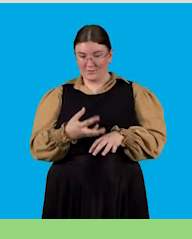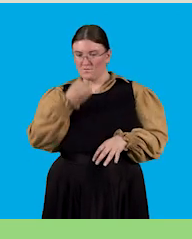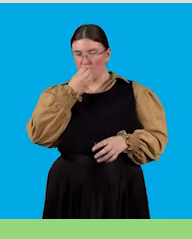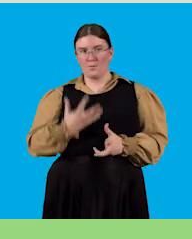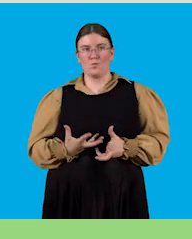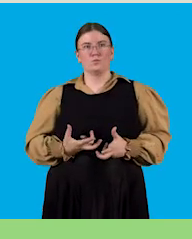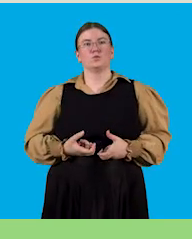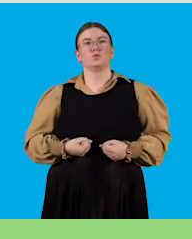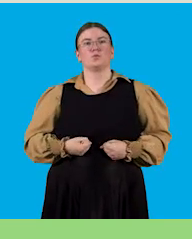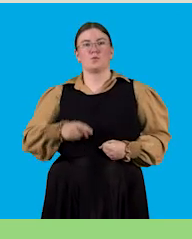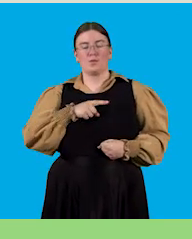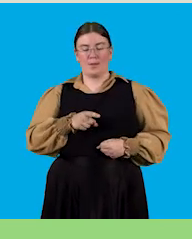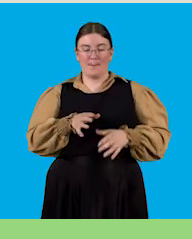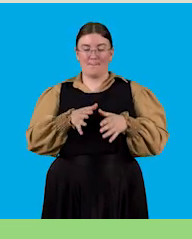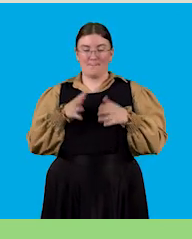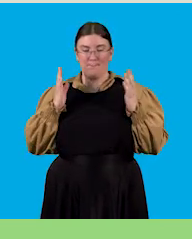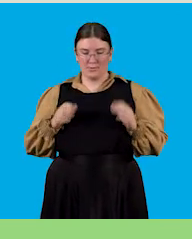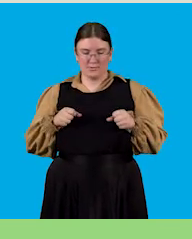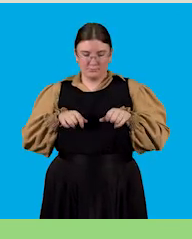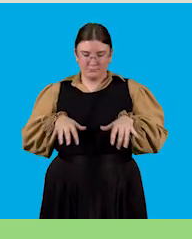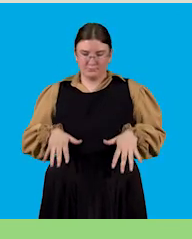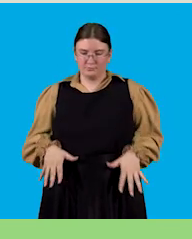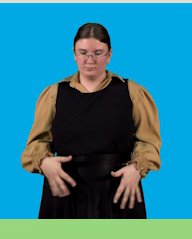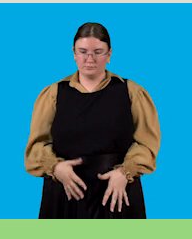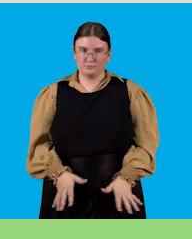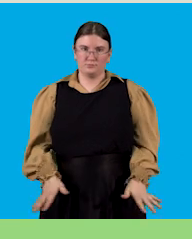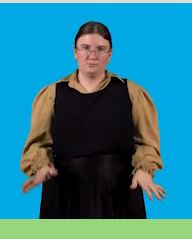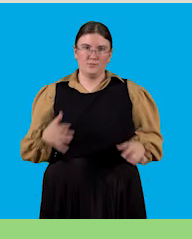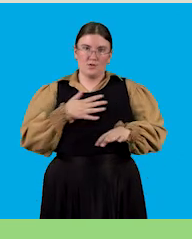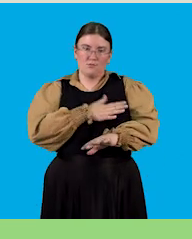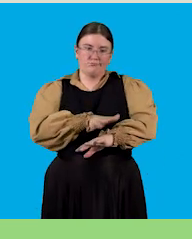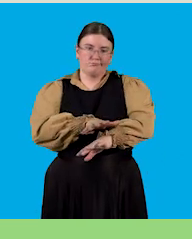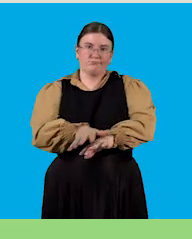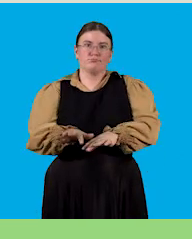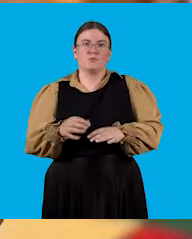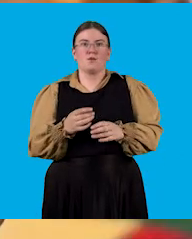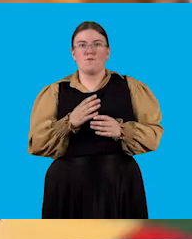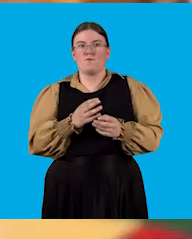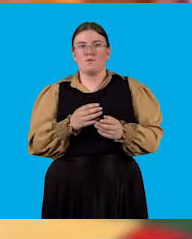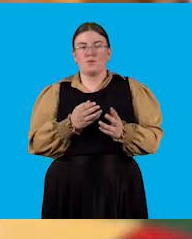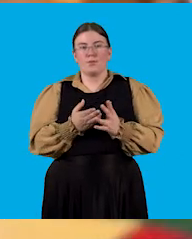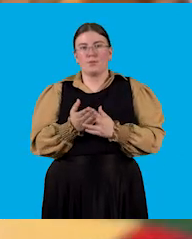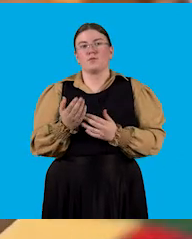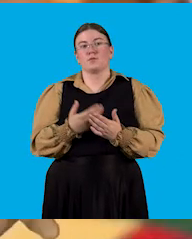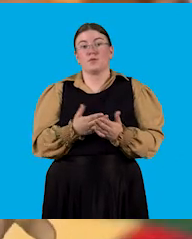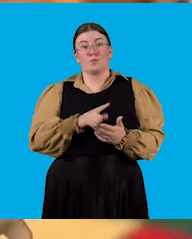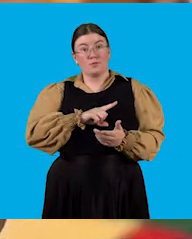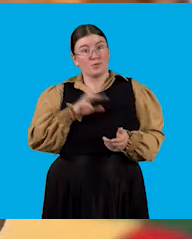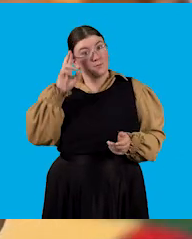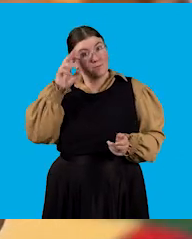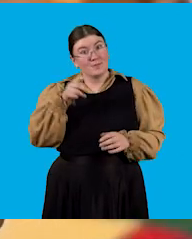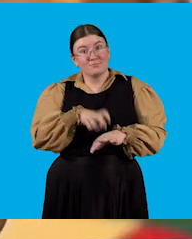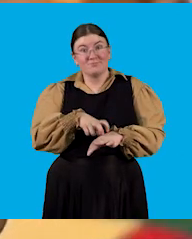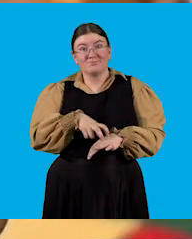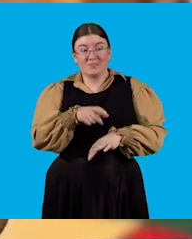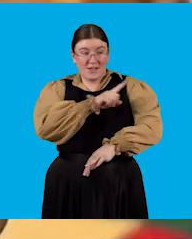the rest of the body. Remember, you need energy to continue with life